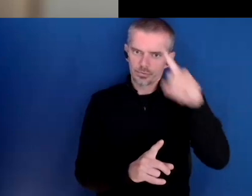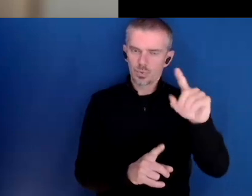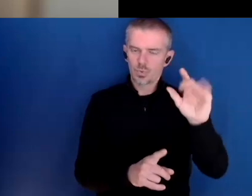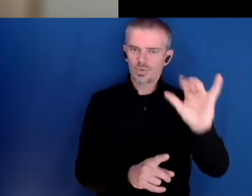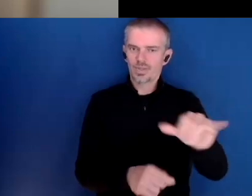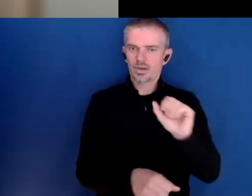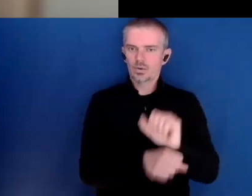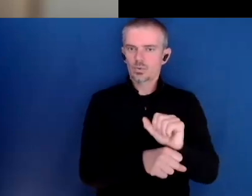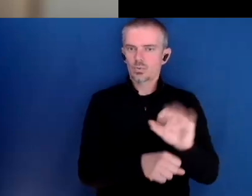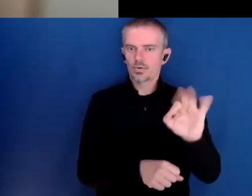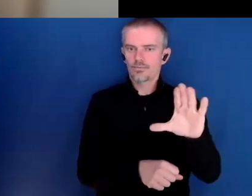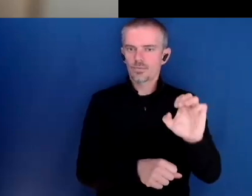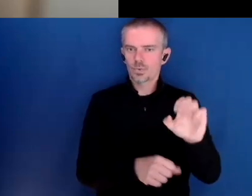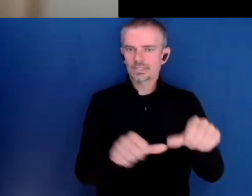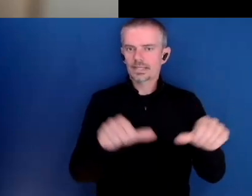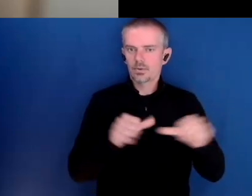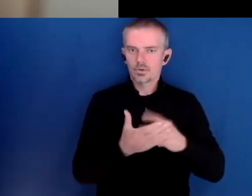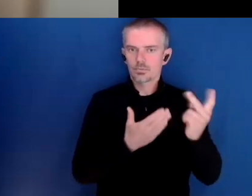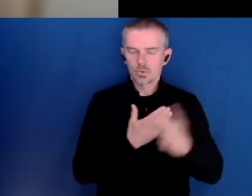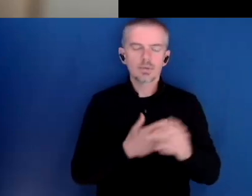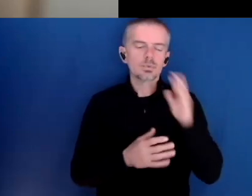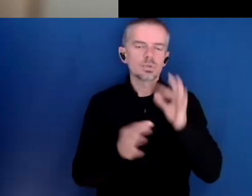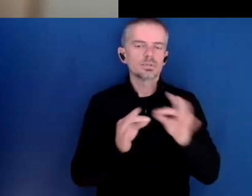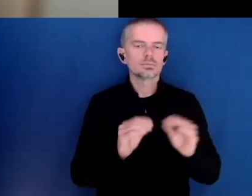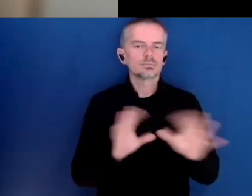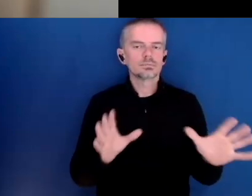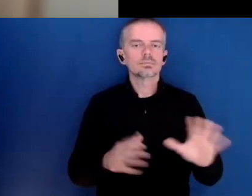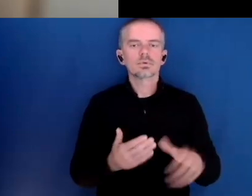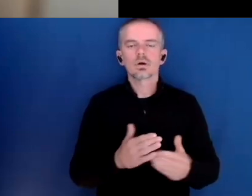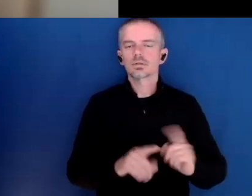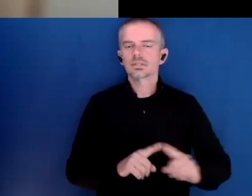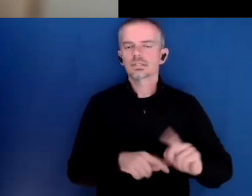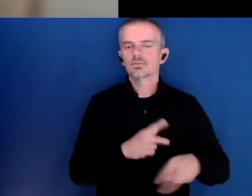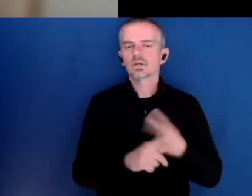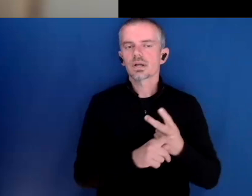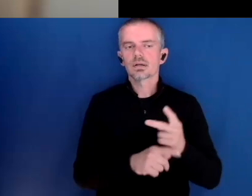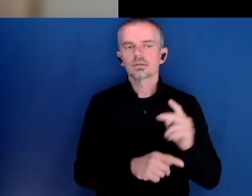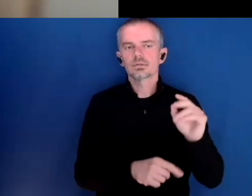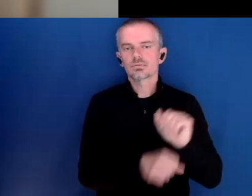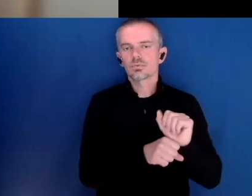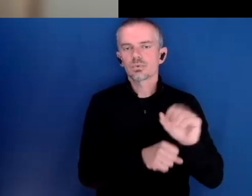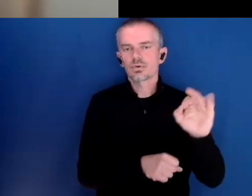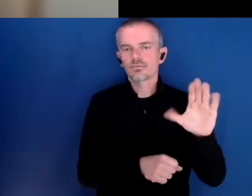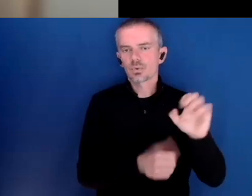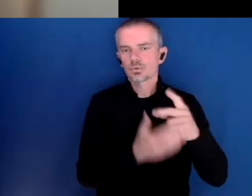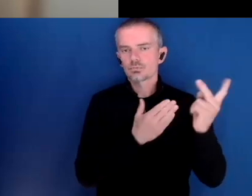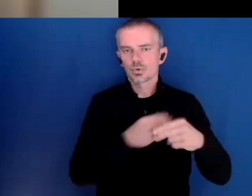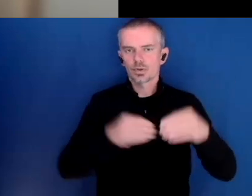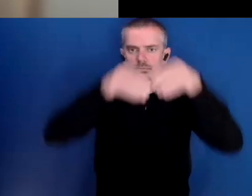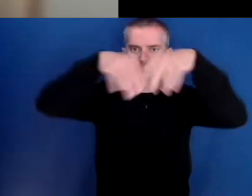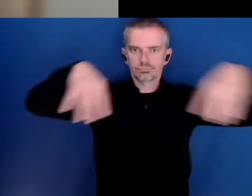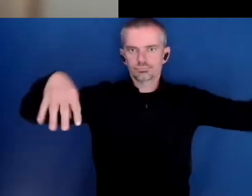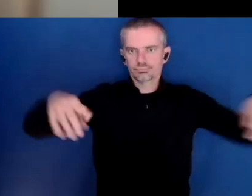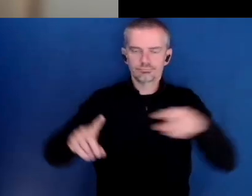workforce area programs. And that's going to define all the different types of workforce programs that we have underneath our